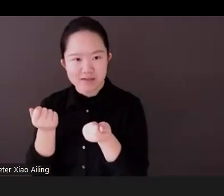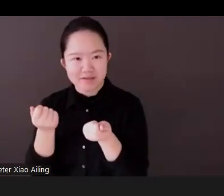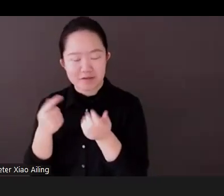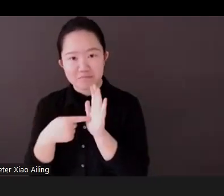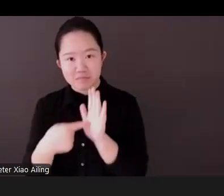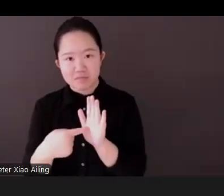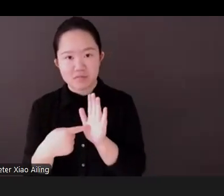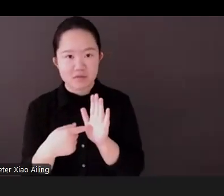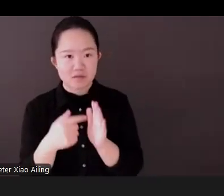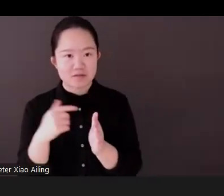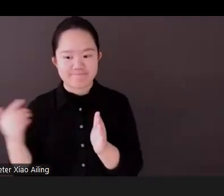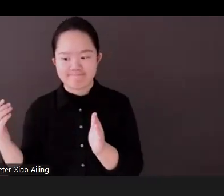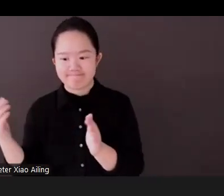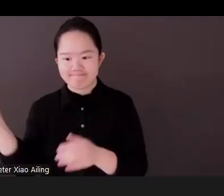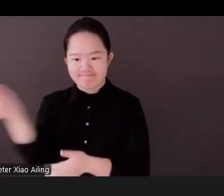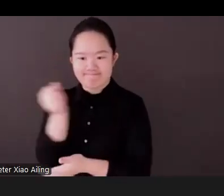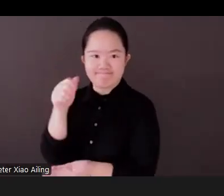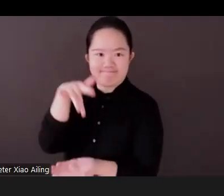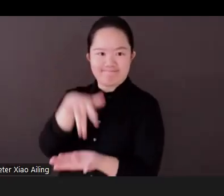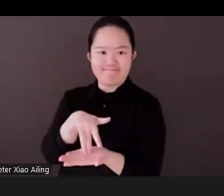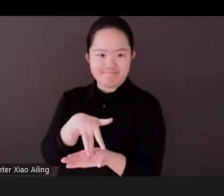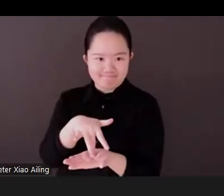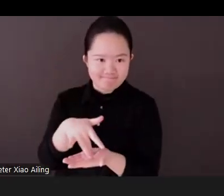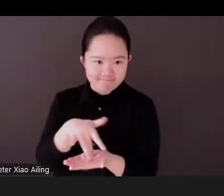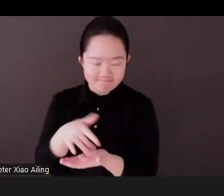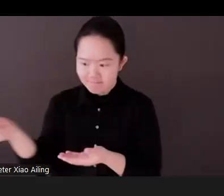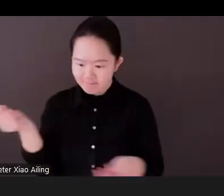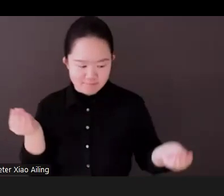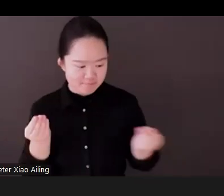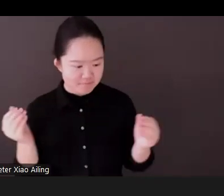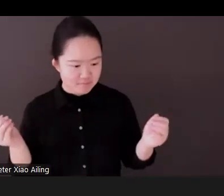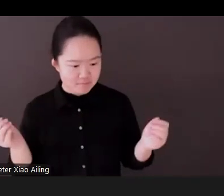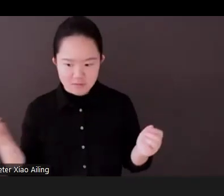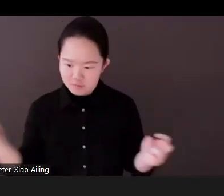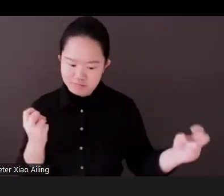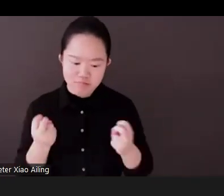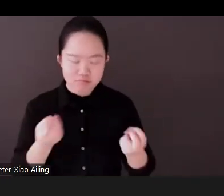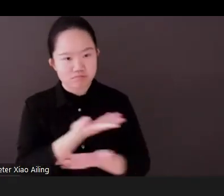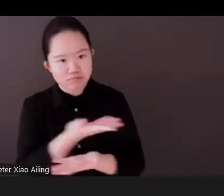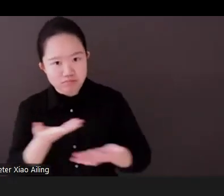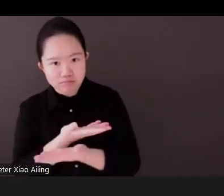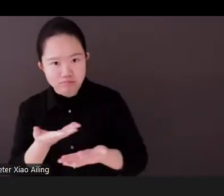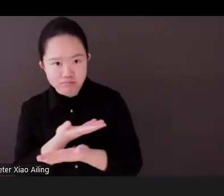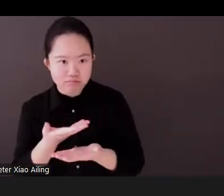mitigating measures taken. And how that would look in any one particular case, I couldn't comment on.